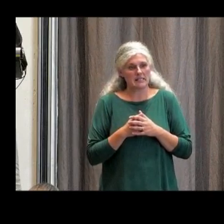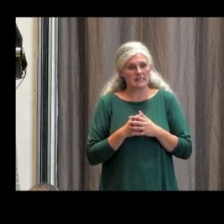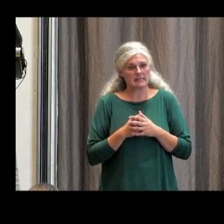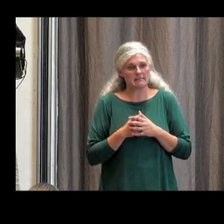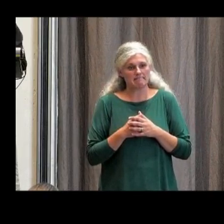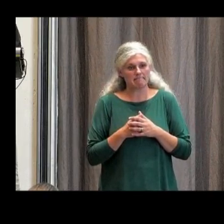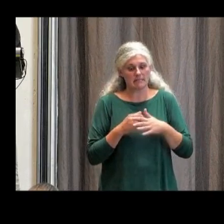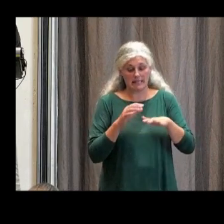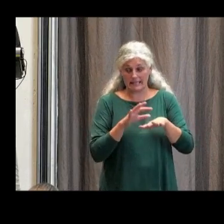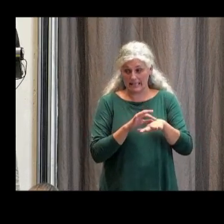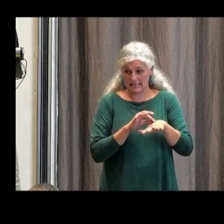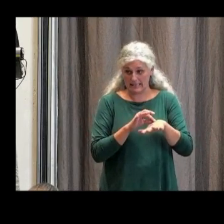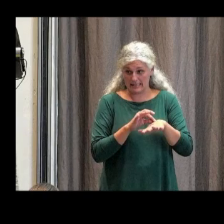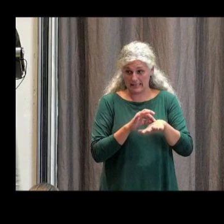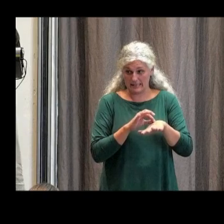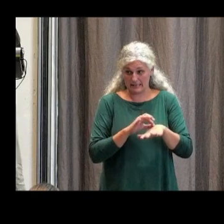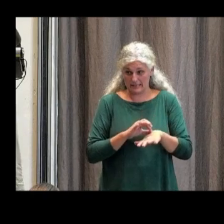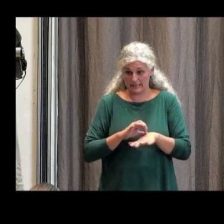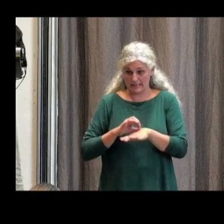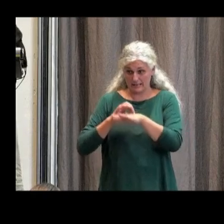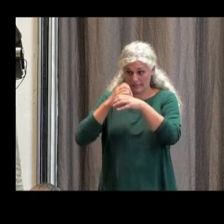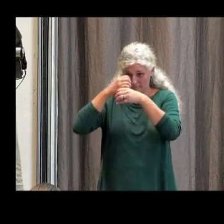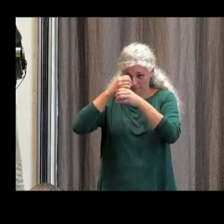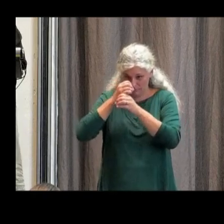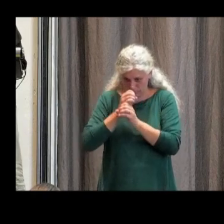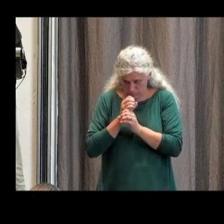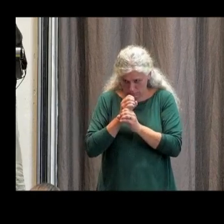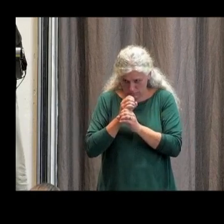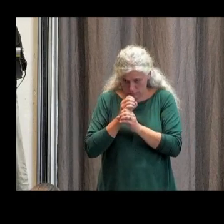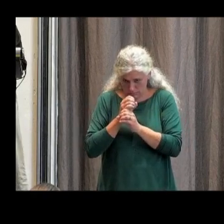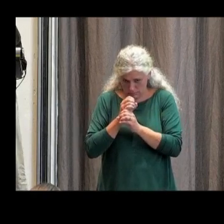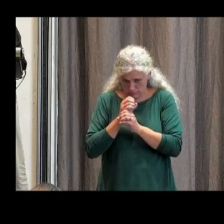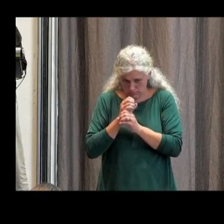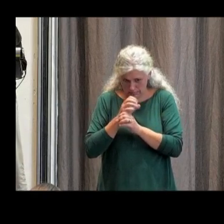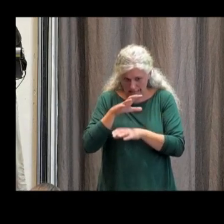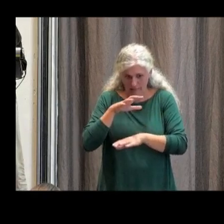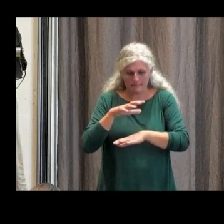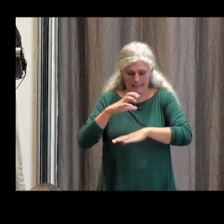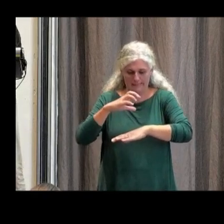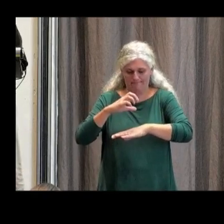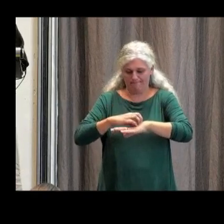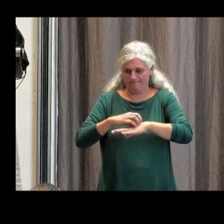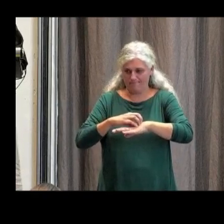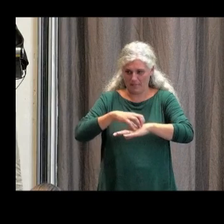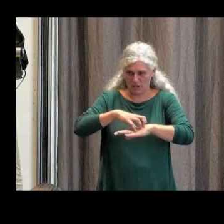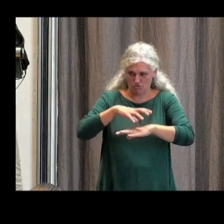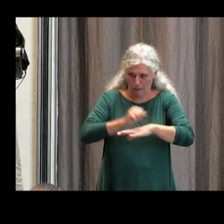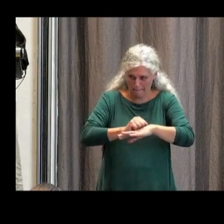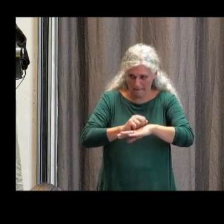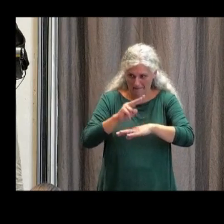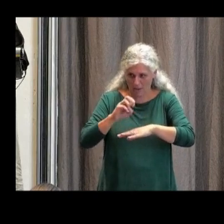take the skin and we place a headspace on it, so we enclose it so we can trap the VOCs that are there, and we